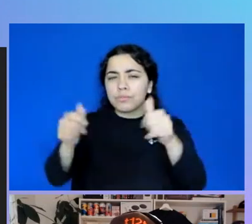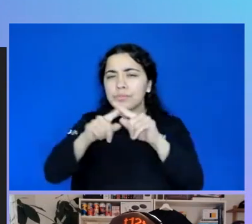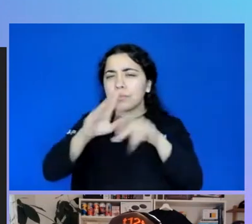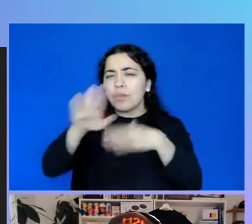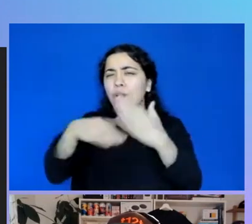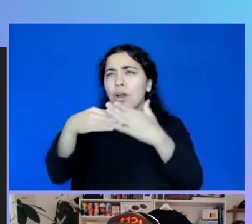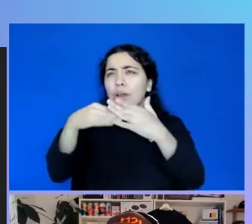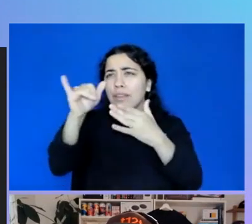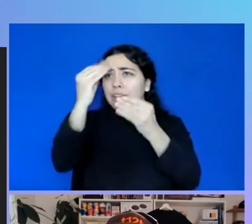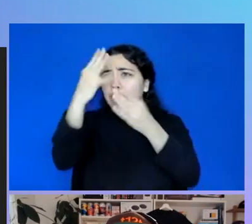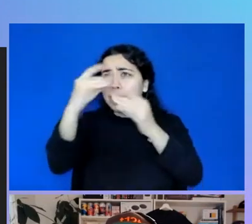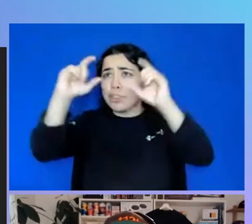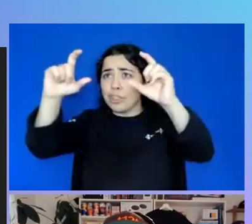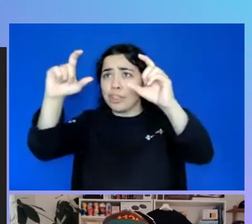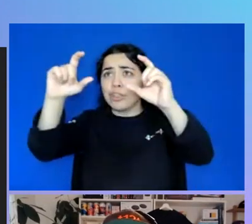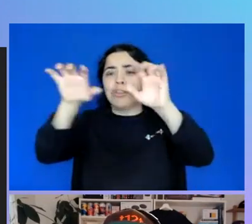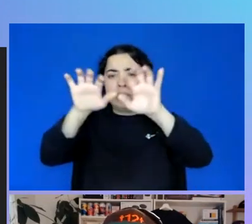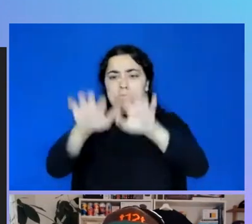the text.